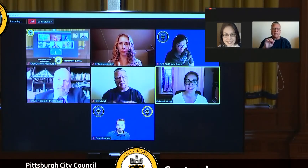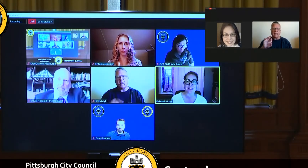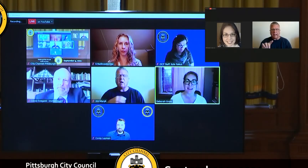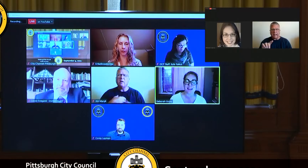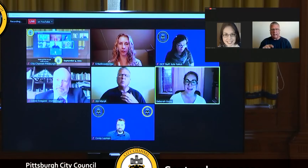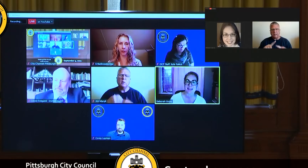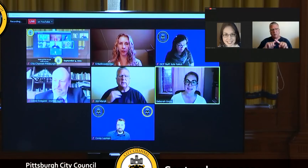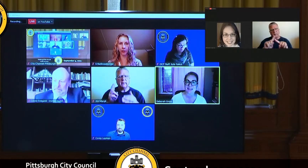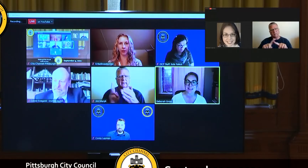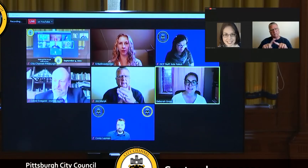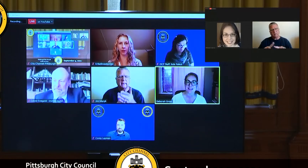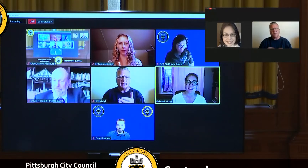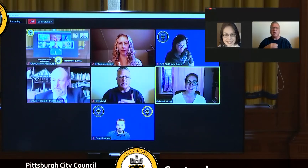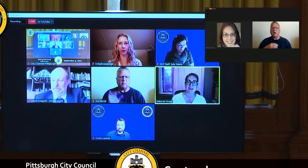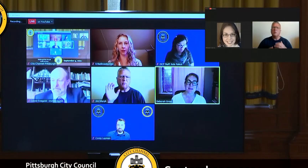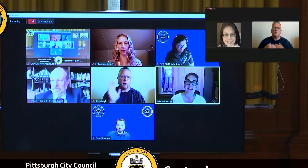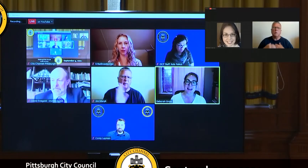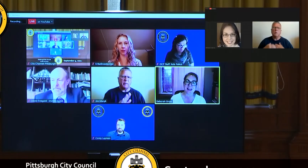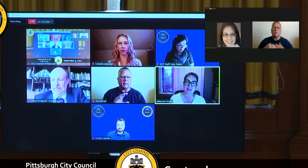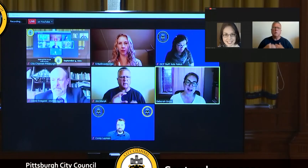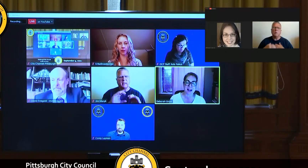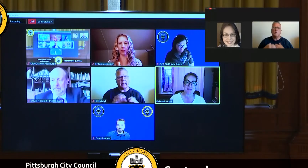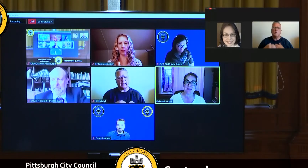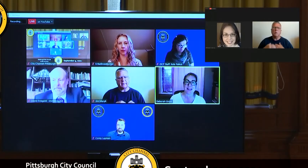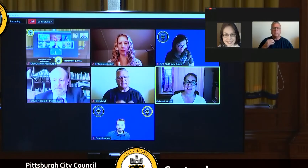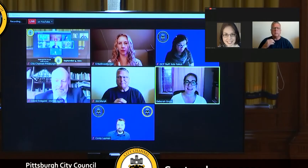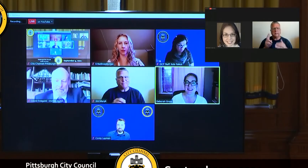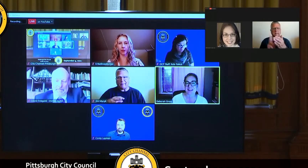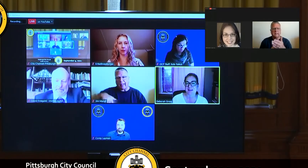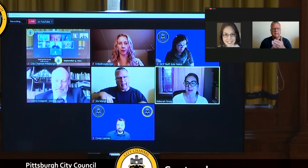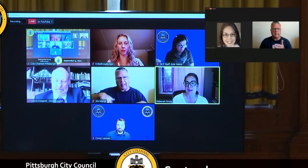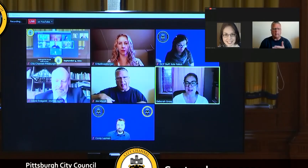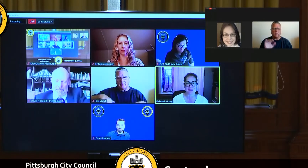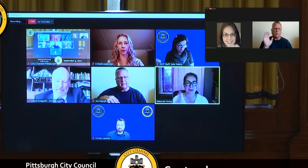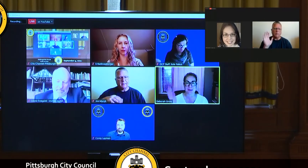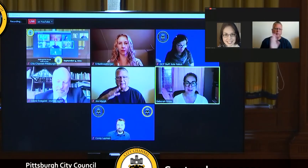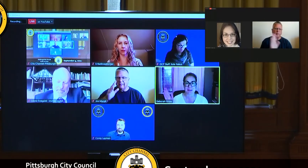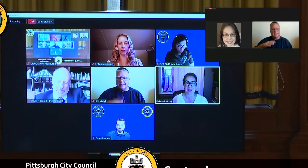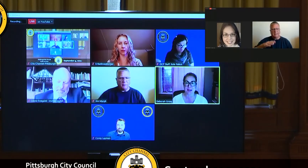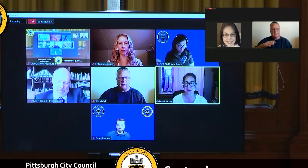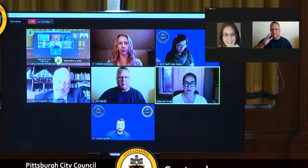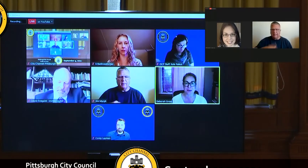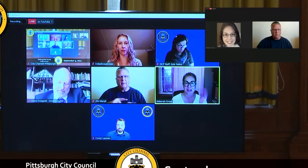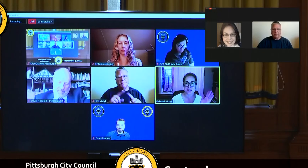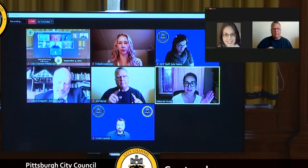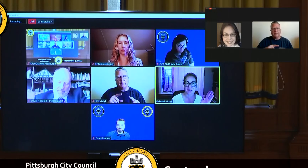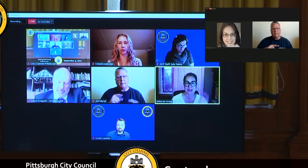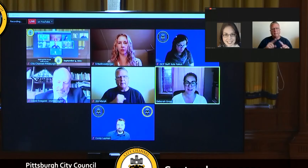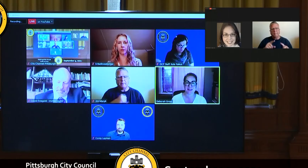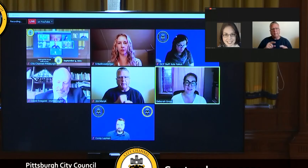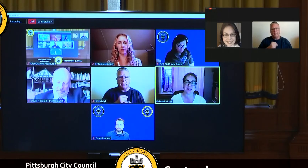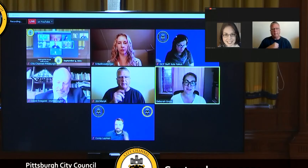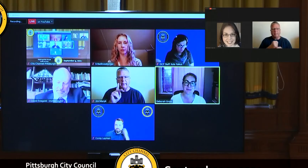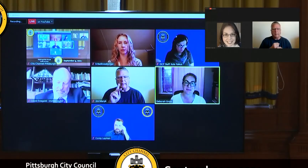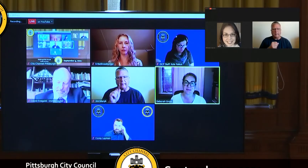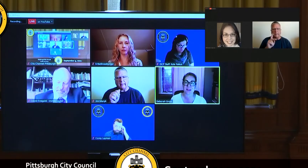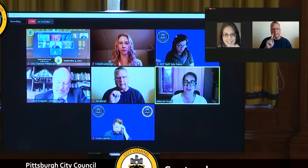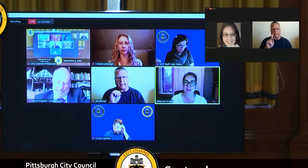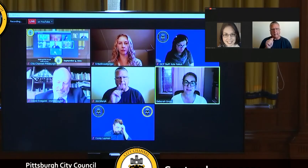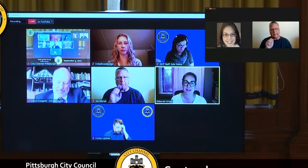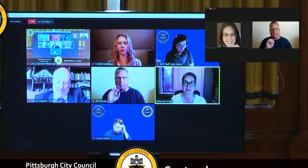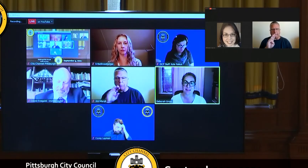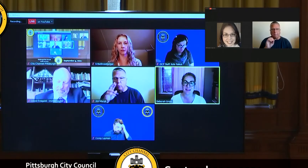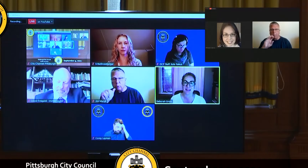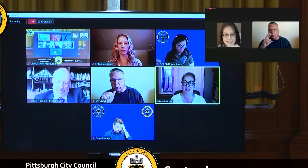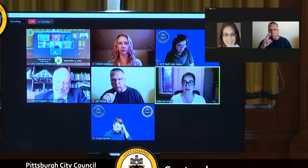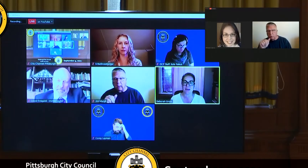their classes, and I never have. So everything from like making kombucha to how to, you know, carve